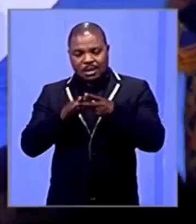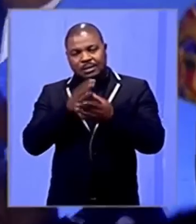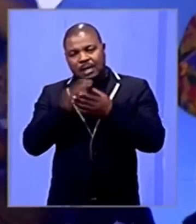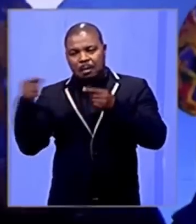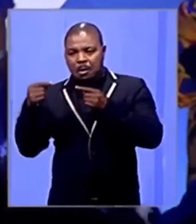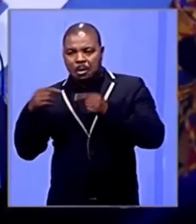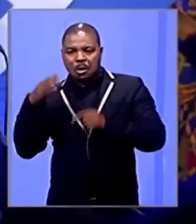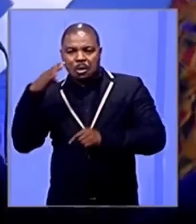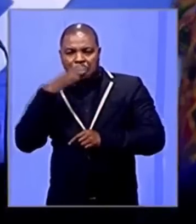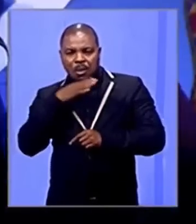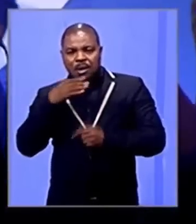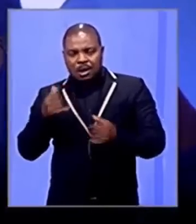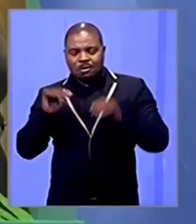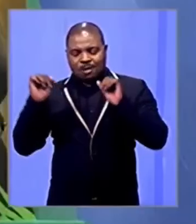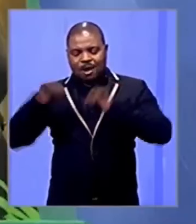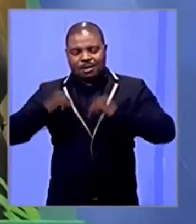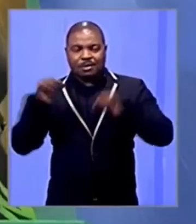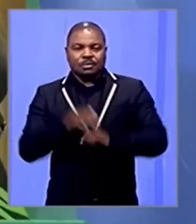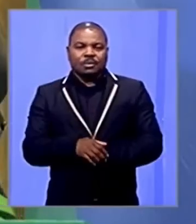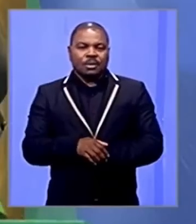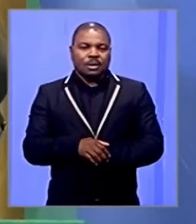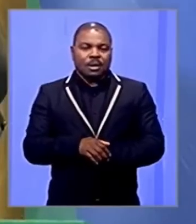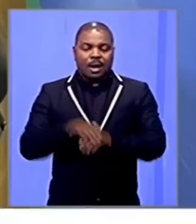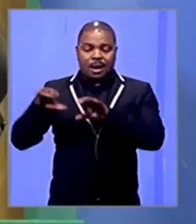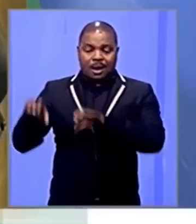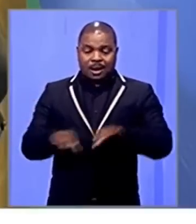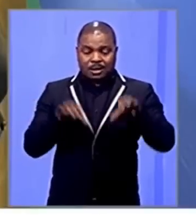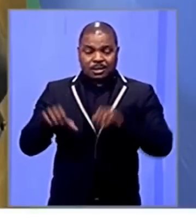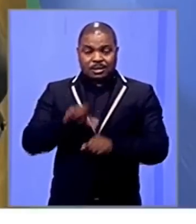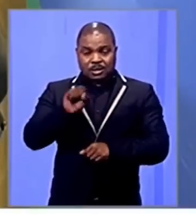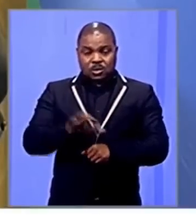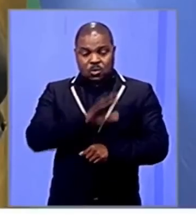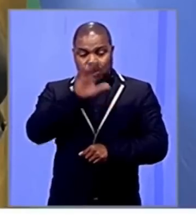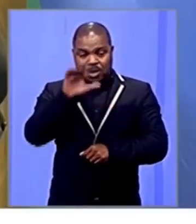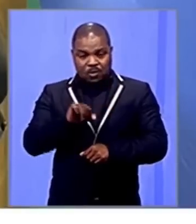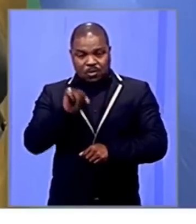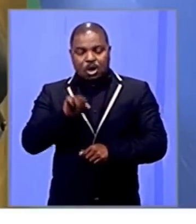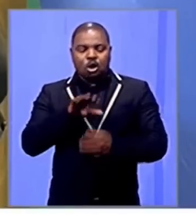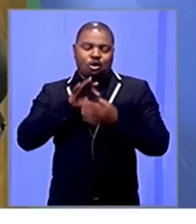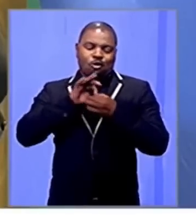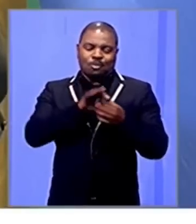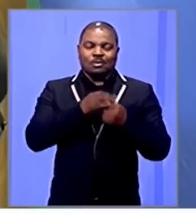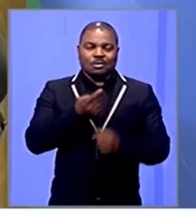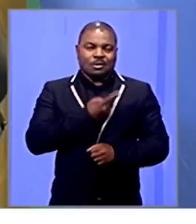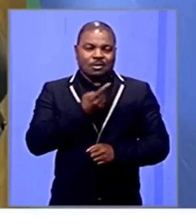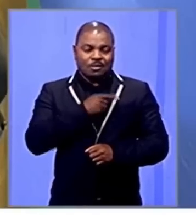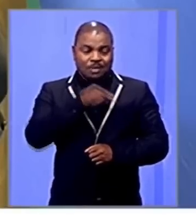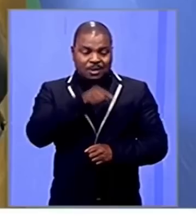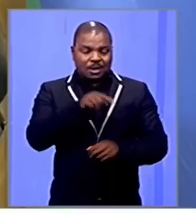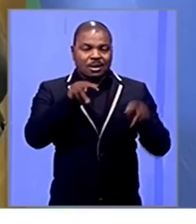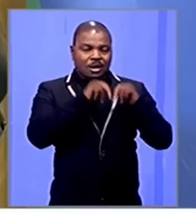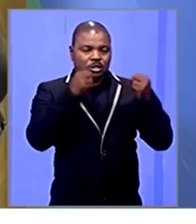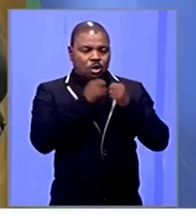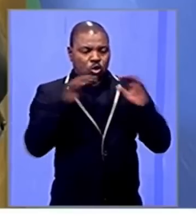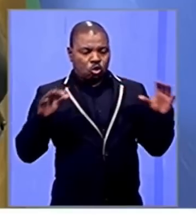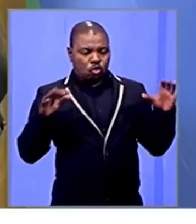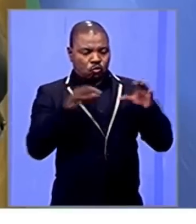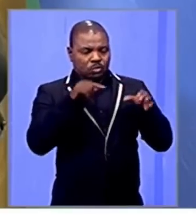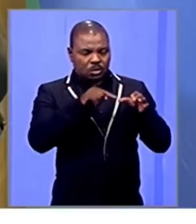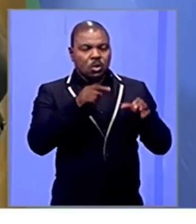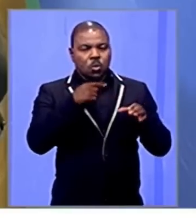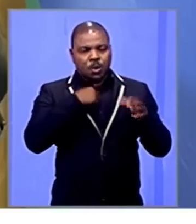utlwane nae ba dumalana le ena. Action SA commits ourselves to this national convention, and we have